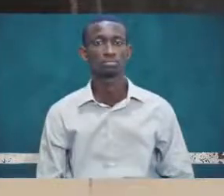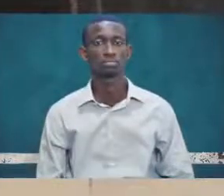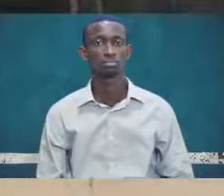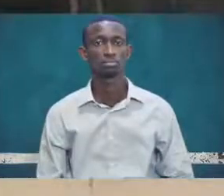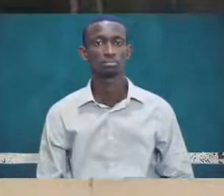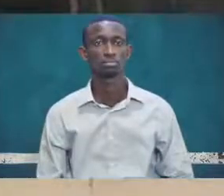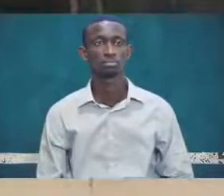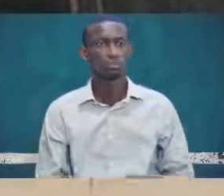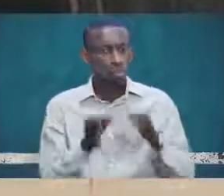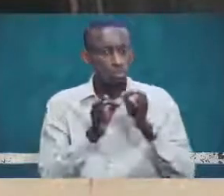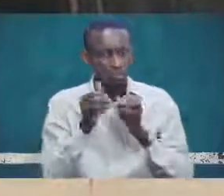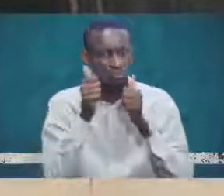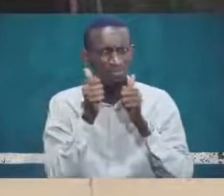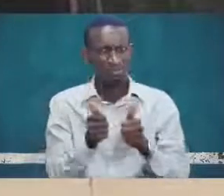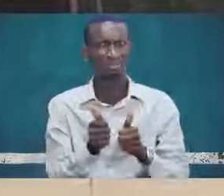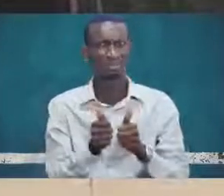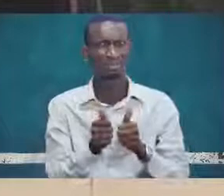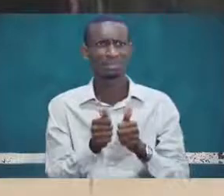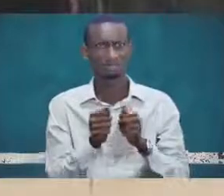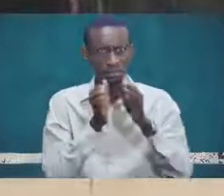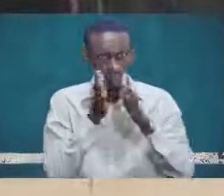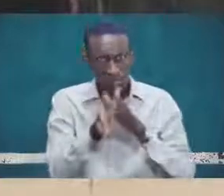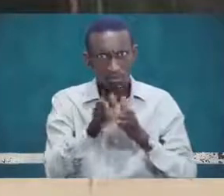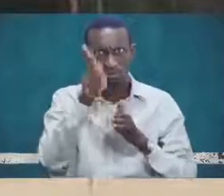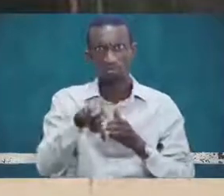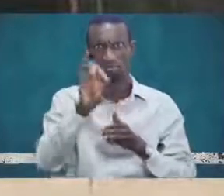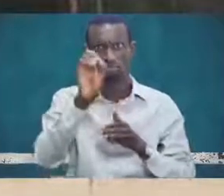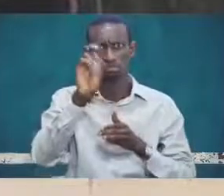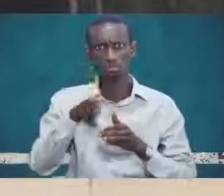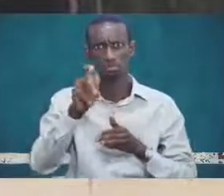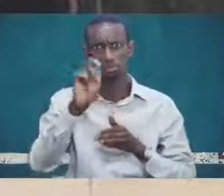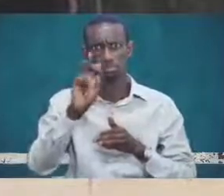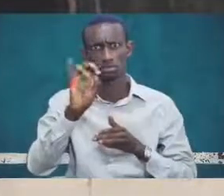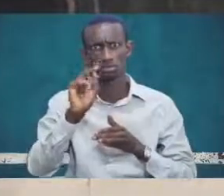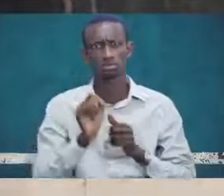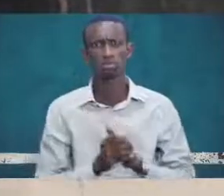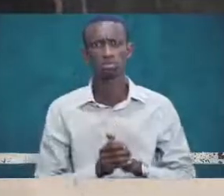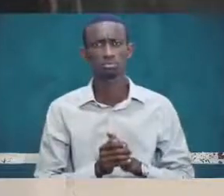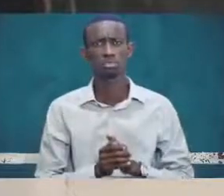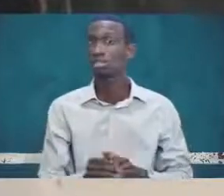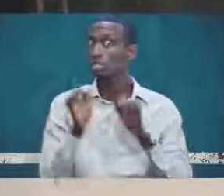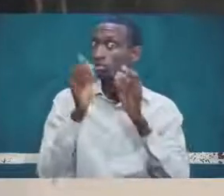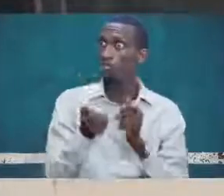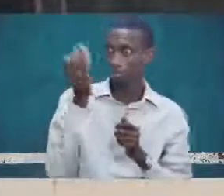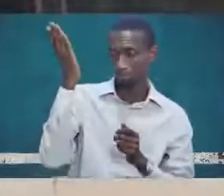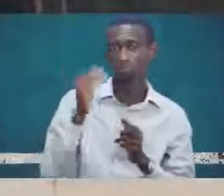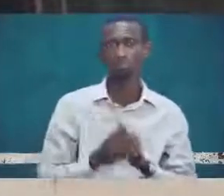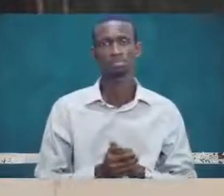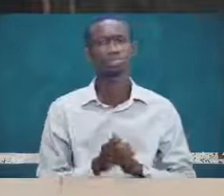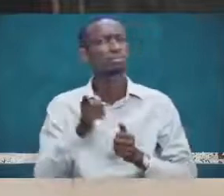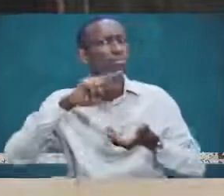of direct proportion. In few words, when you have direct proportion, it